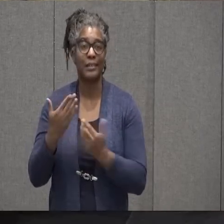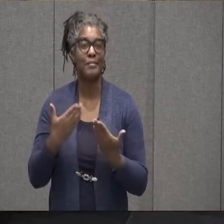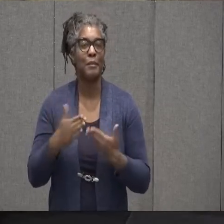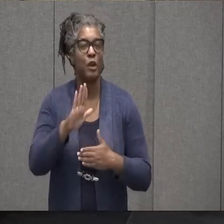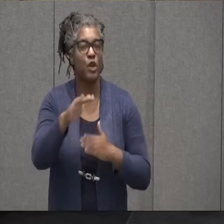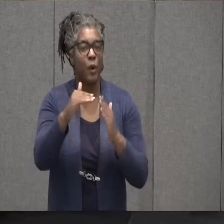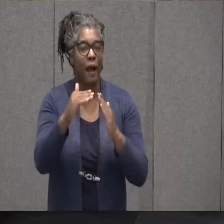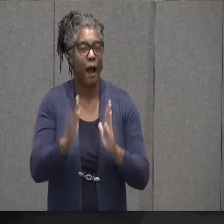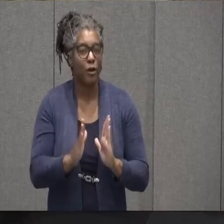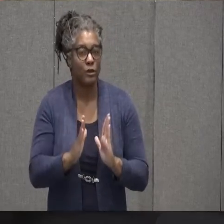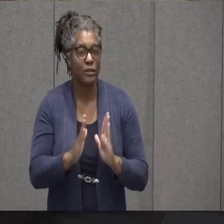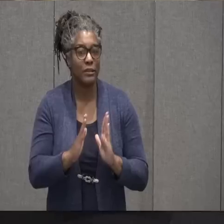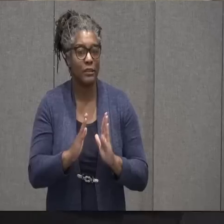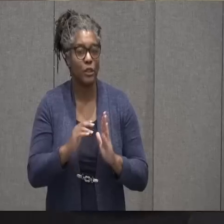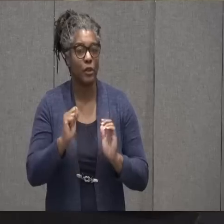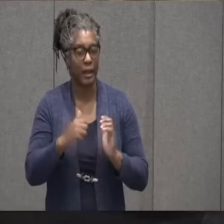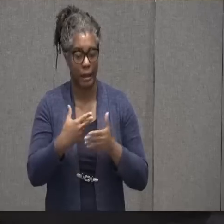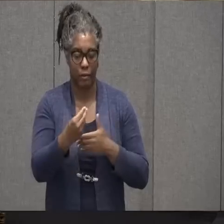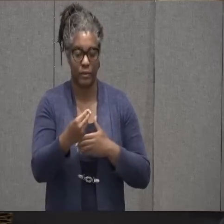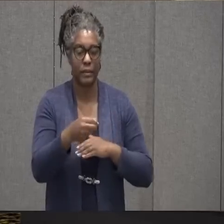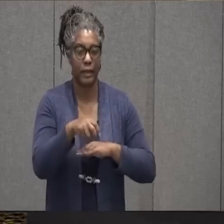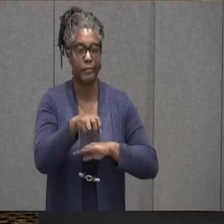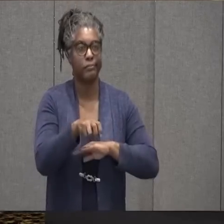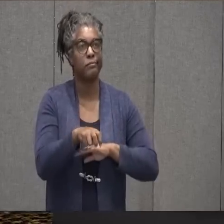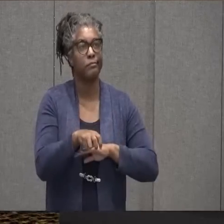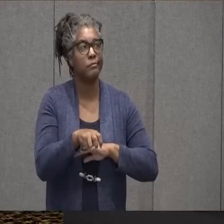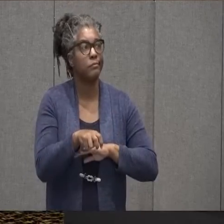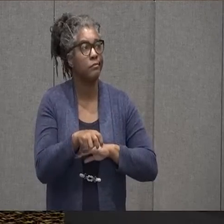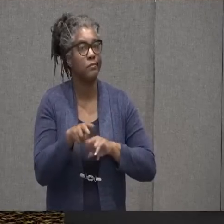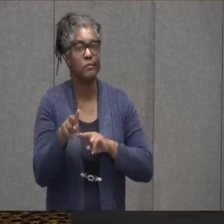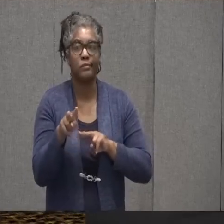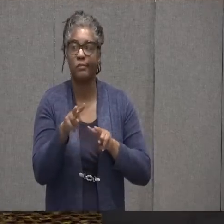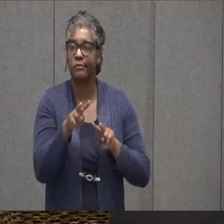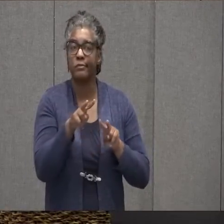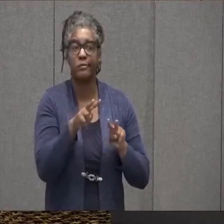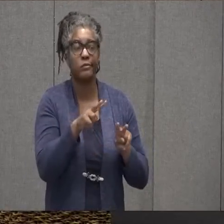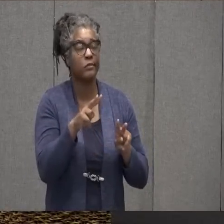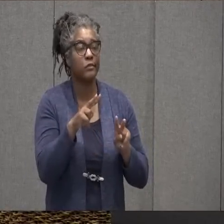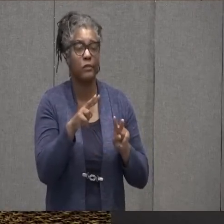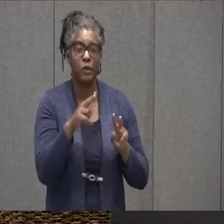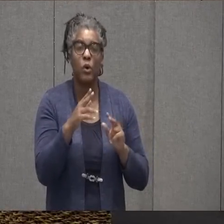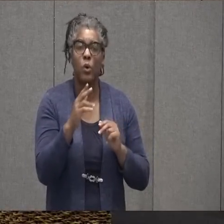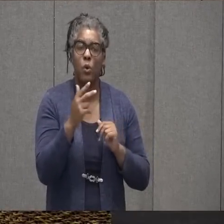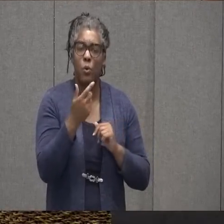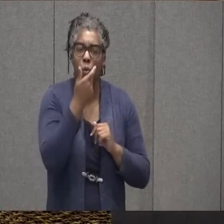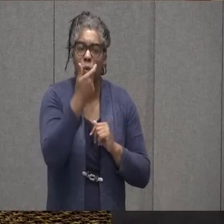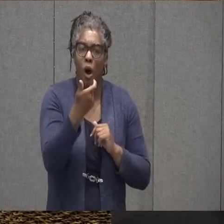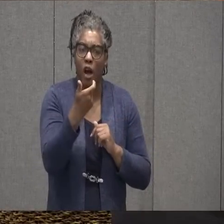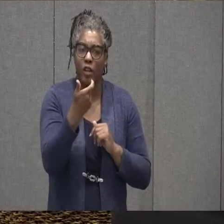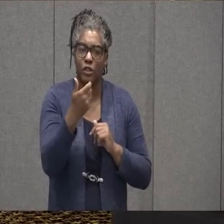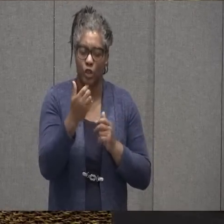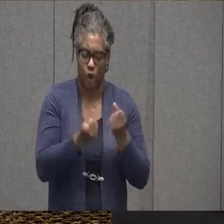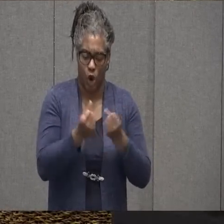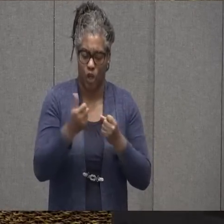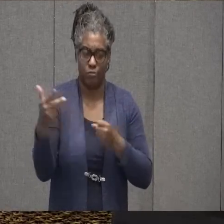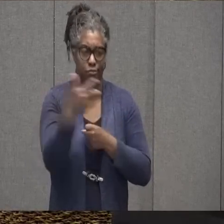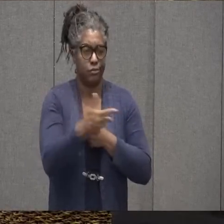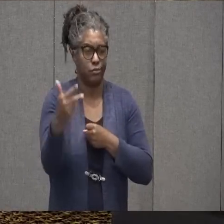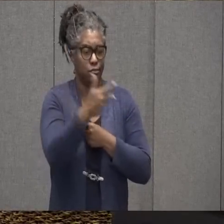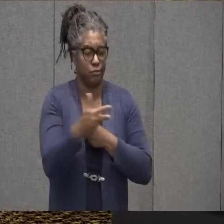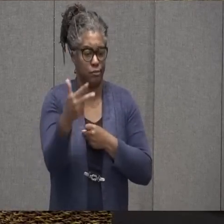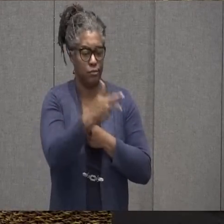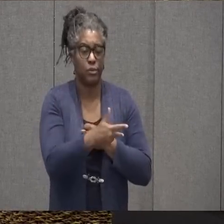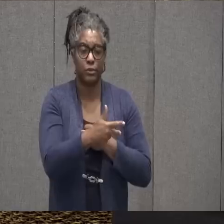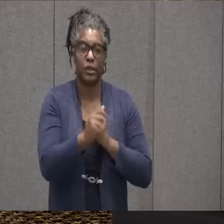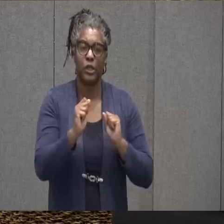watch the cars go by. And you can see and feel and hear and take